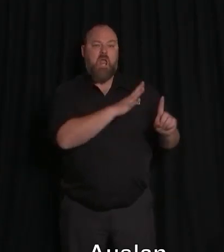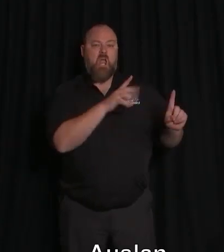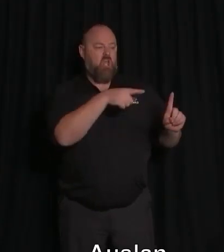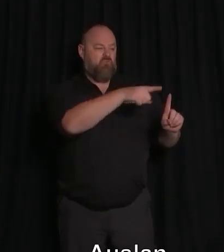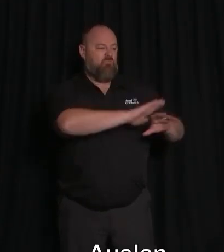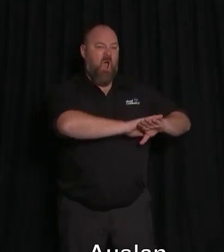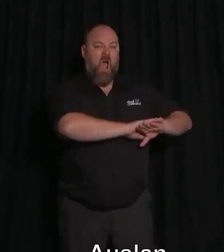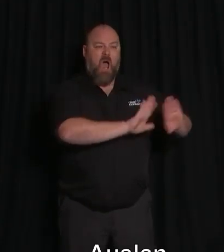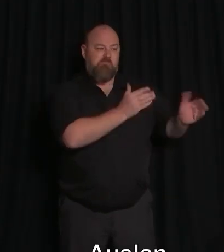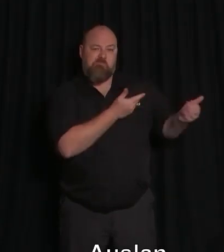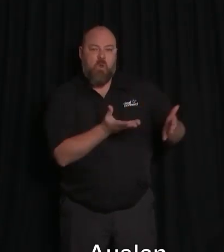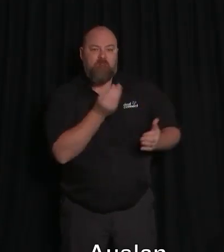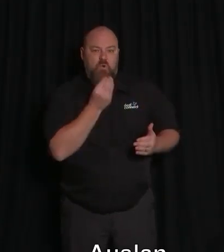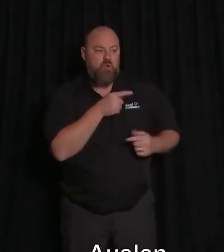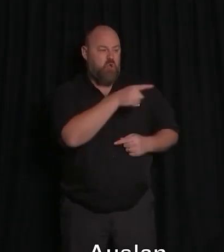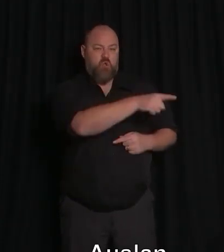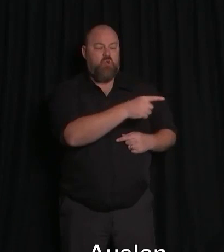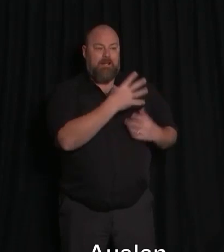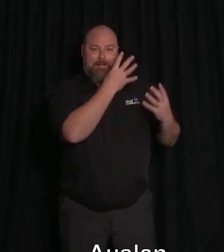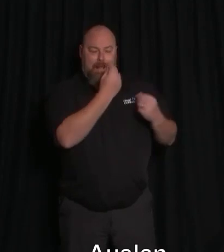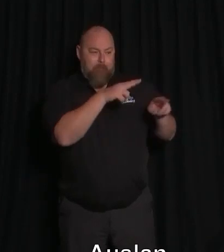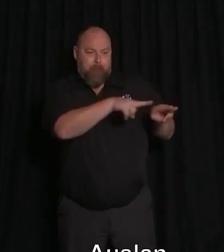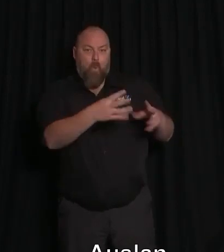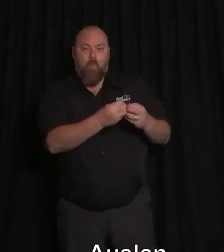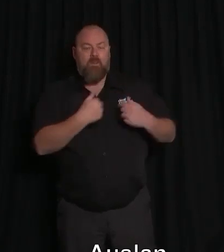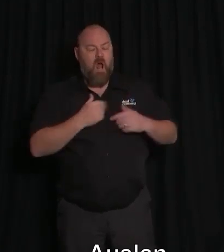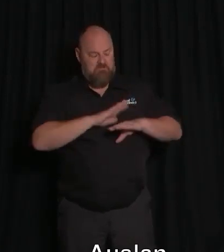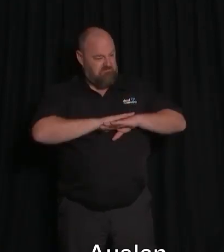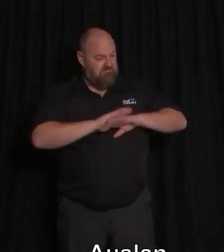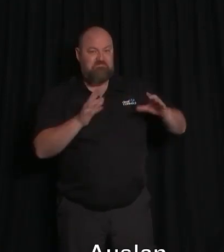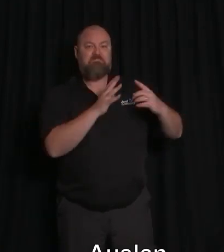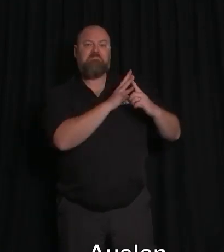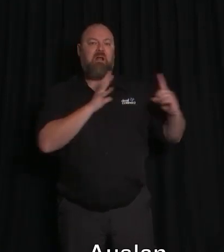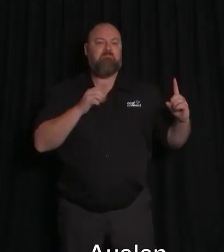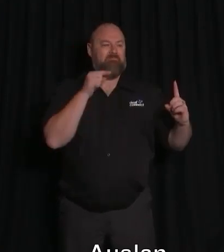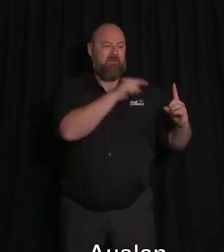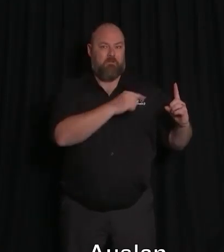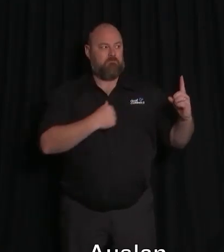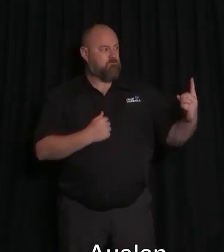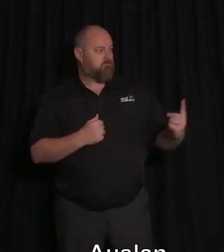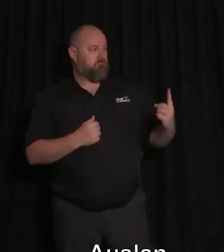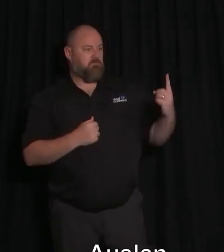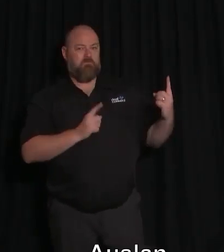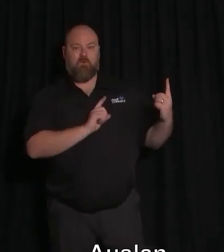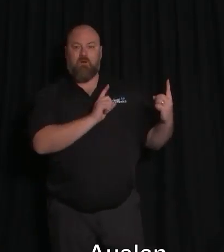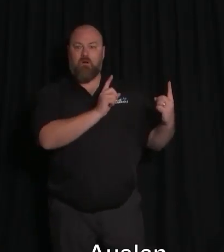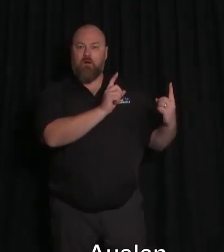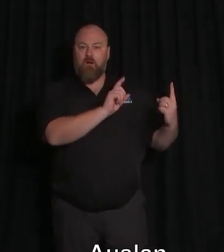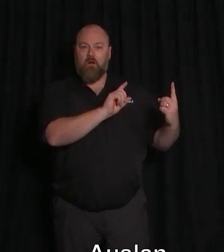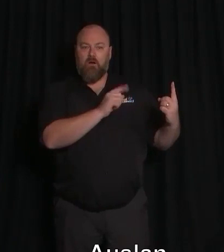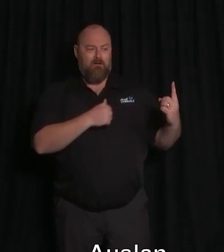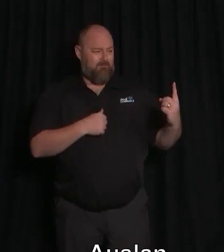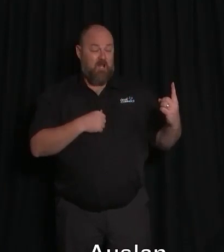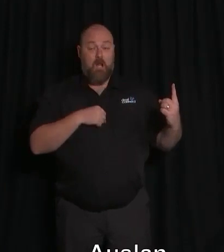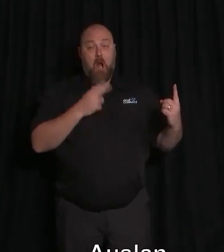going to sleep in the cells with us. You must have a cell on your own." What did Simon do? He did not accept it.